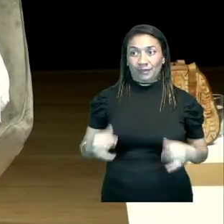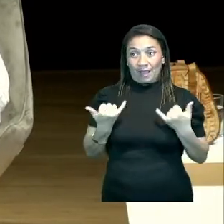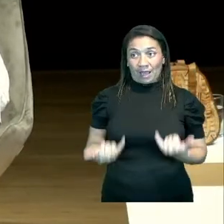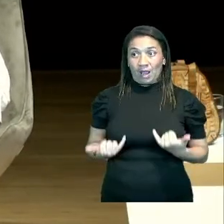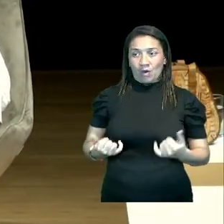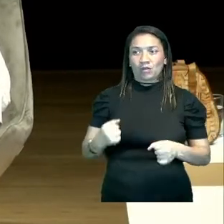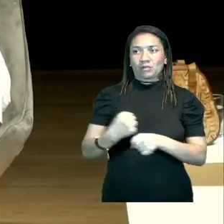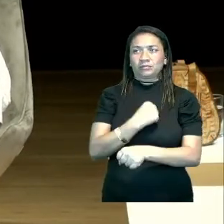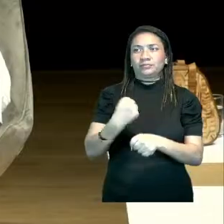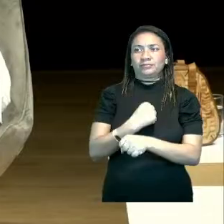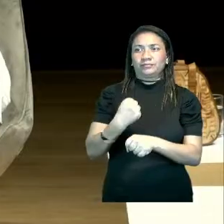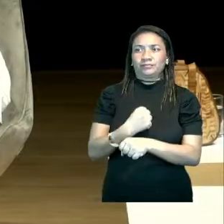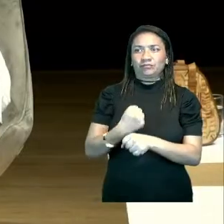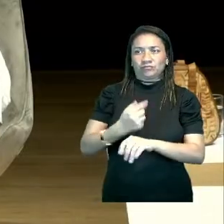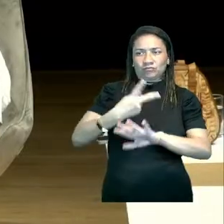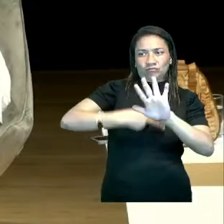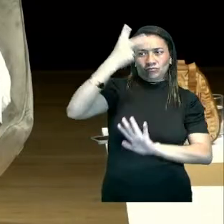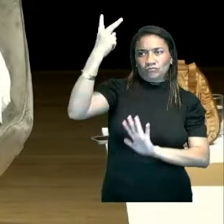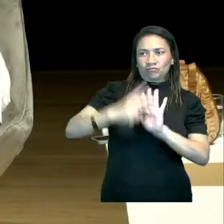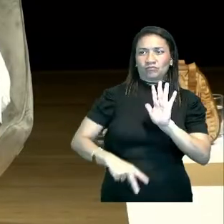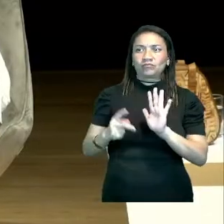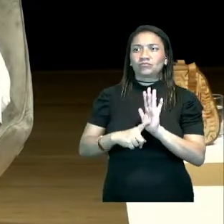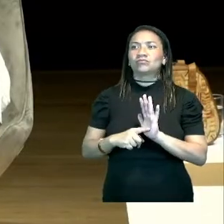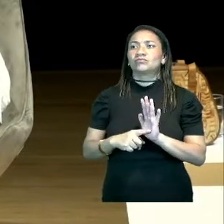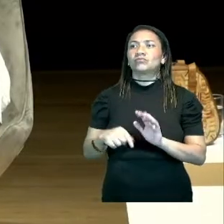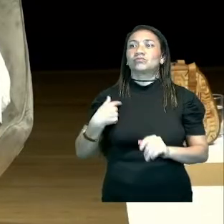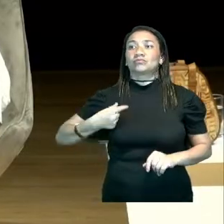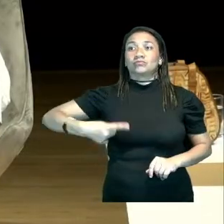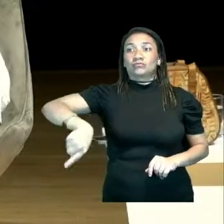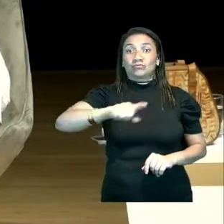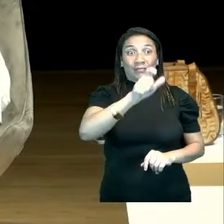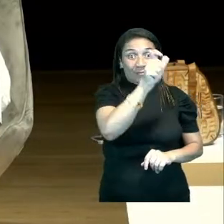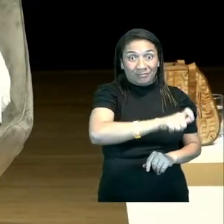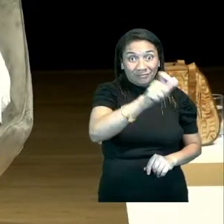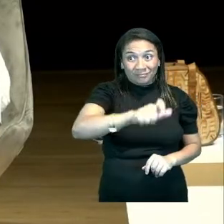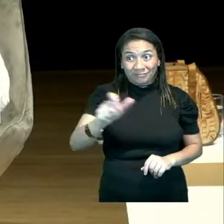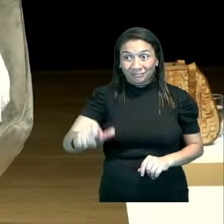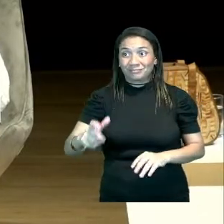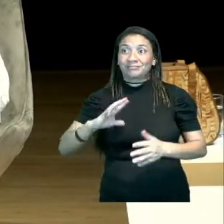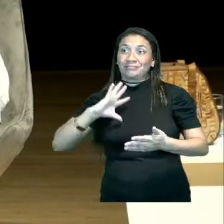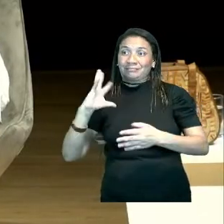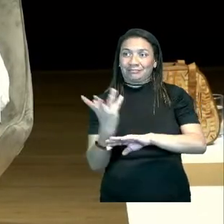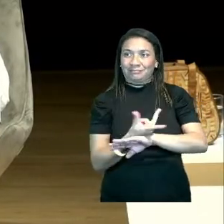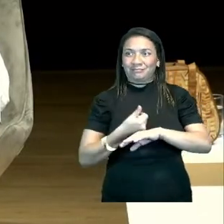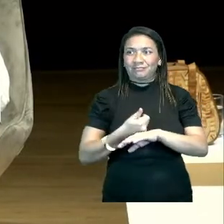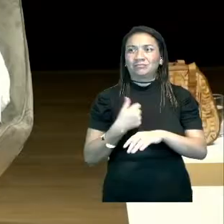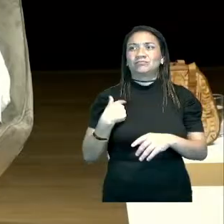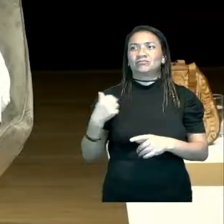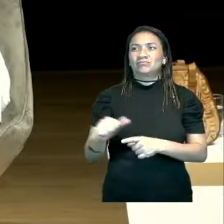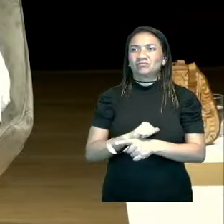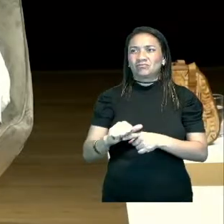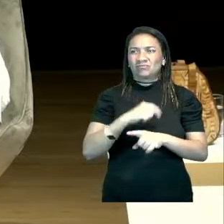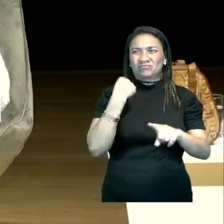from artists about incarceration and all carceral practices,